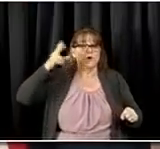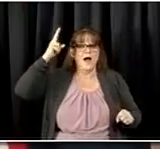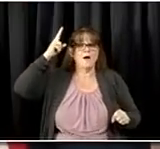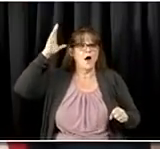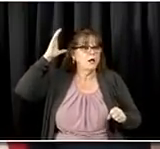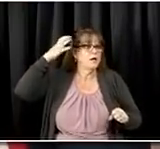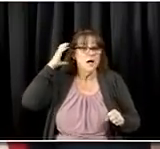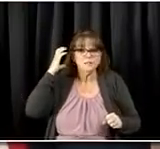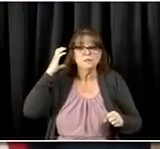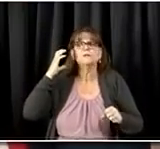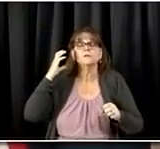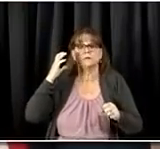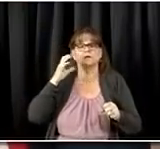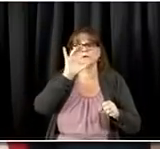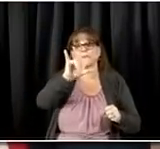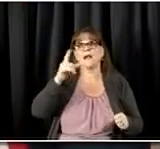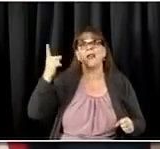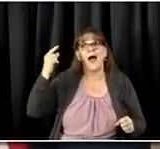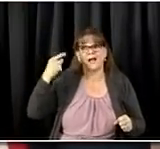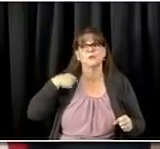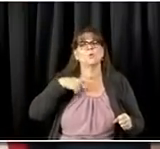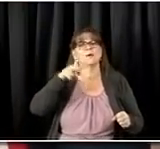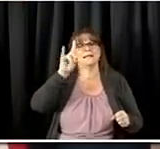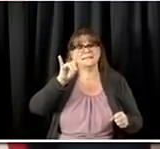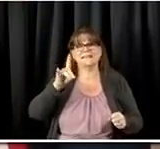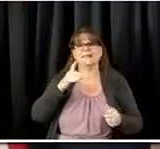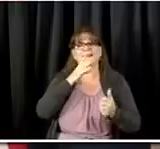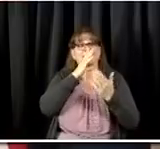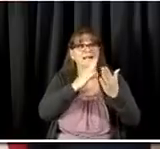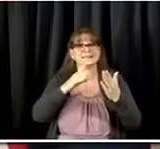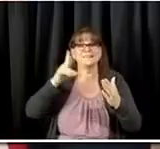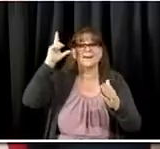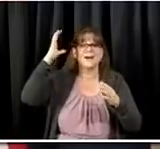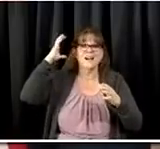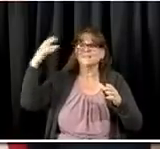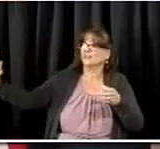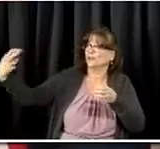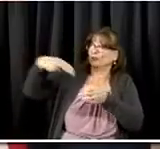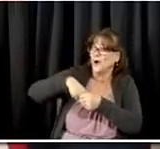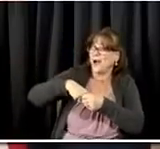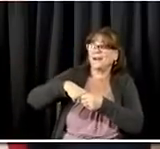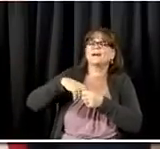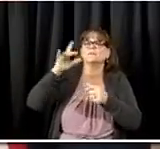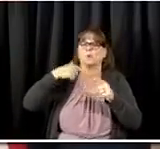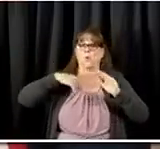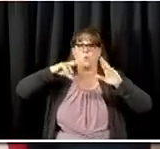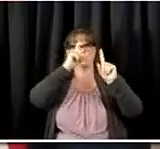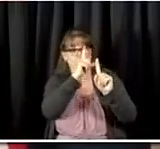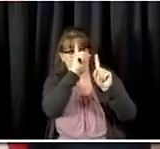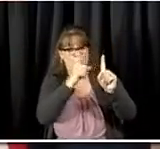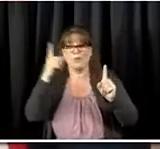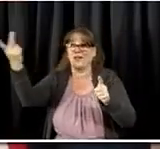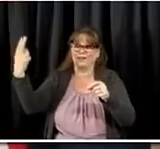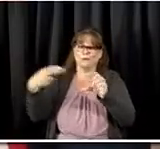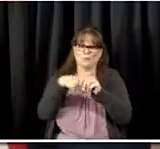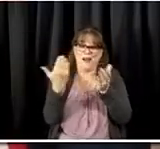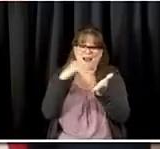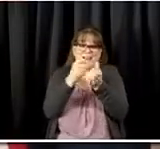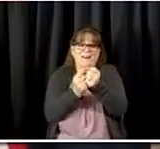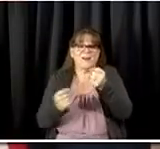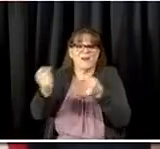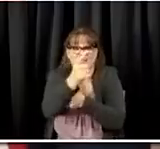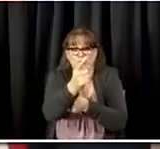much. And we plan to do that again next year. But this is not the year for that. We simply